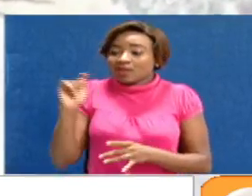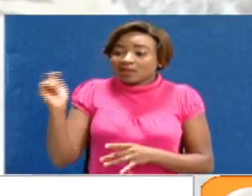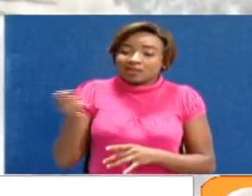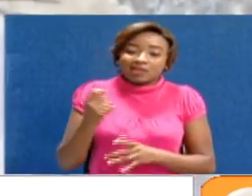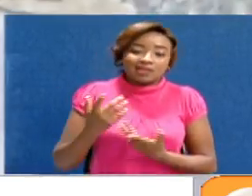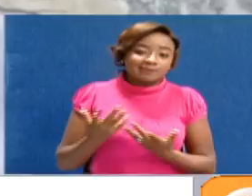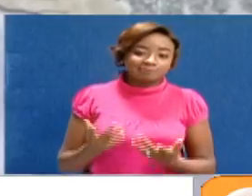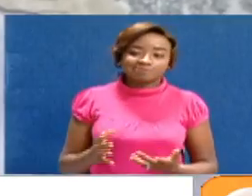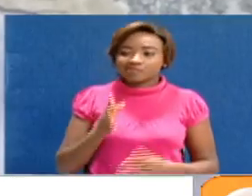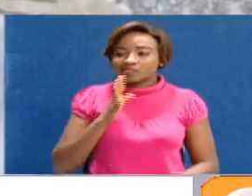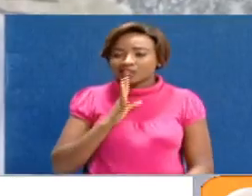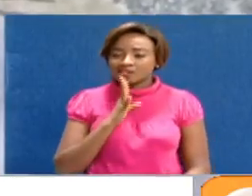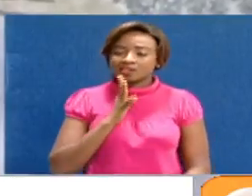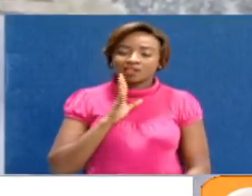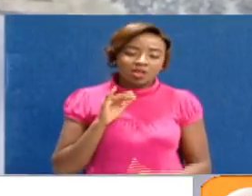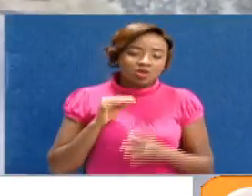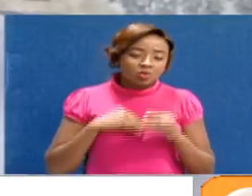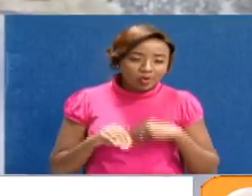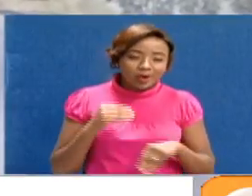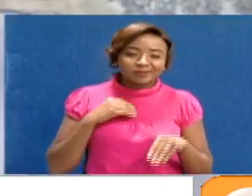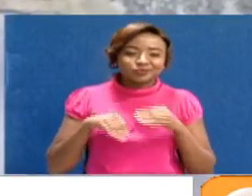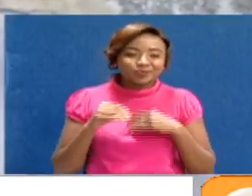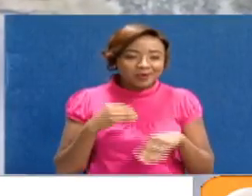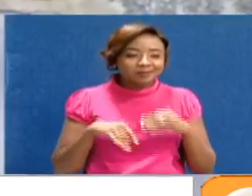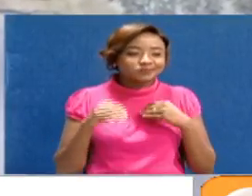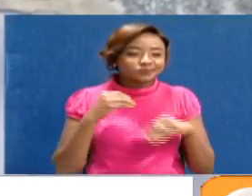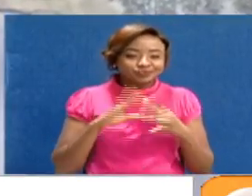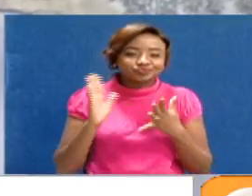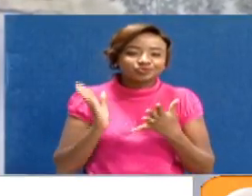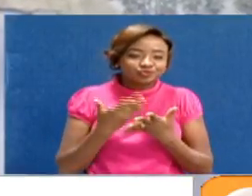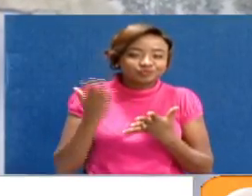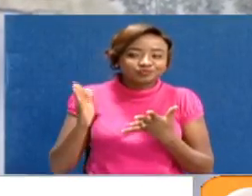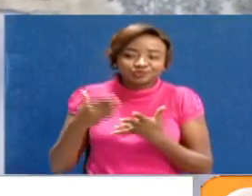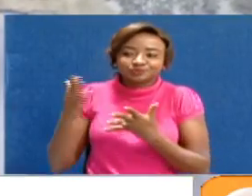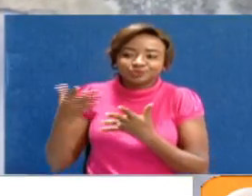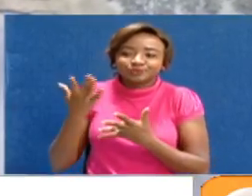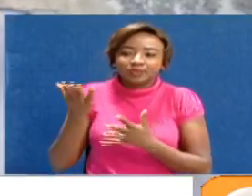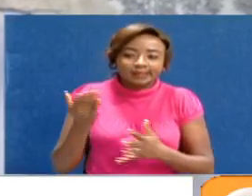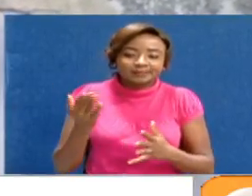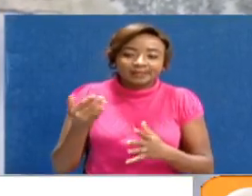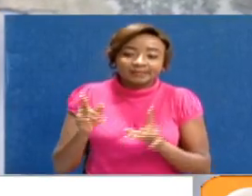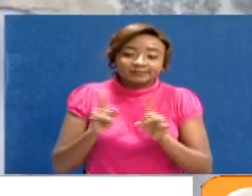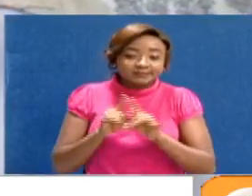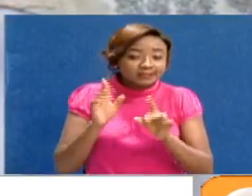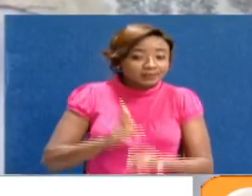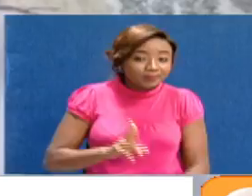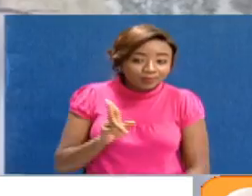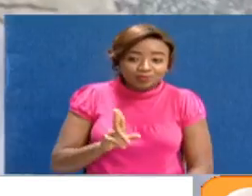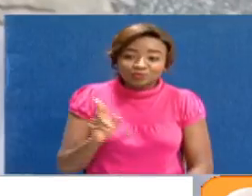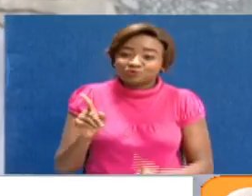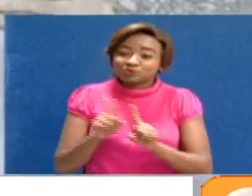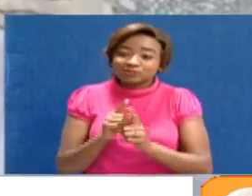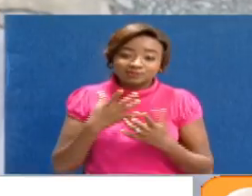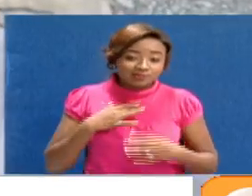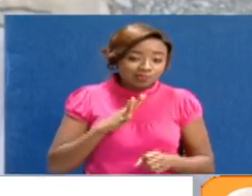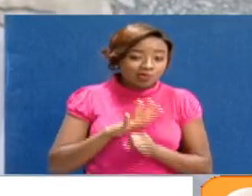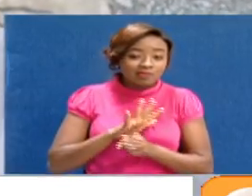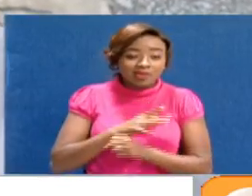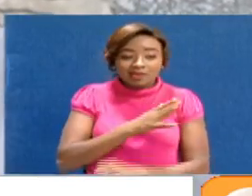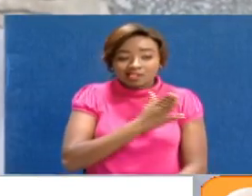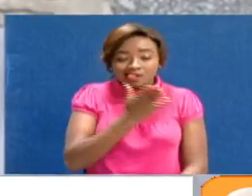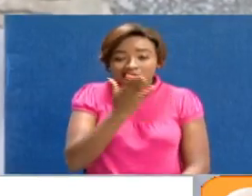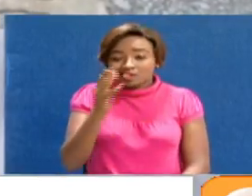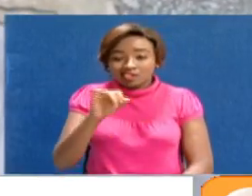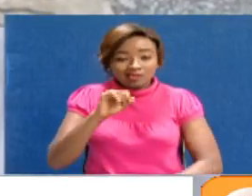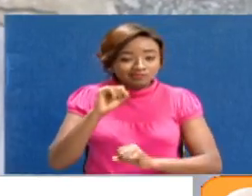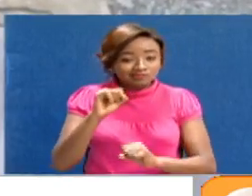against corruption for quite a long time. People have been talking about this, including the president, including other senior officials in